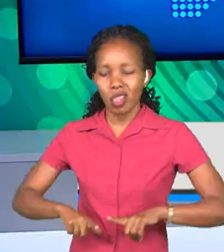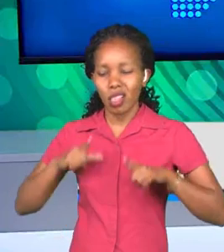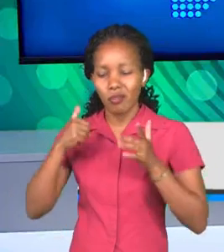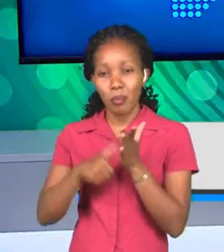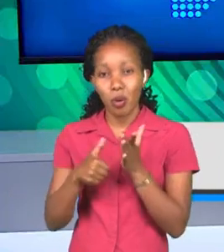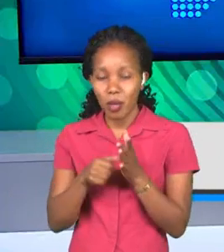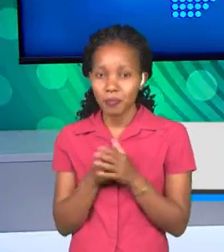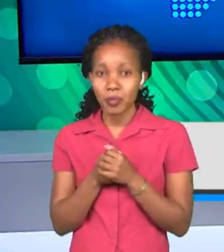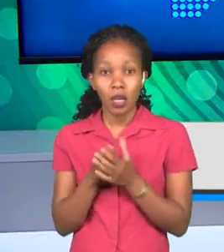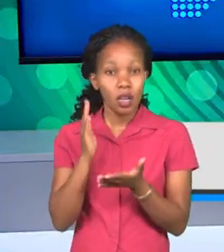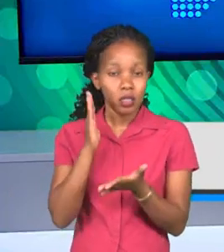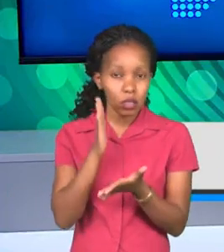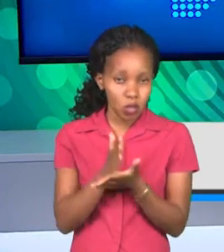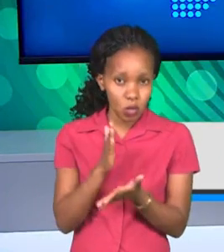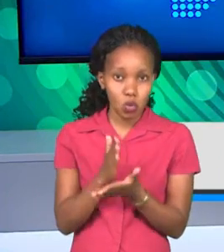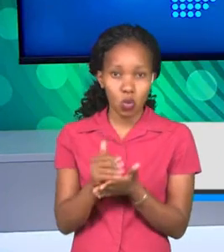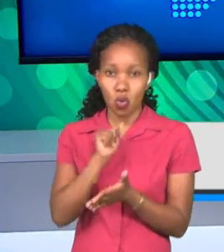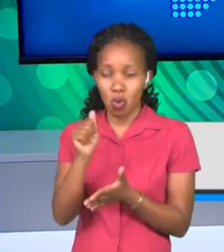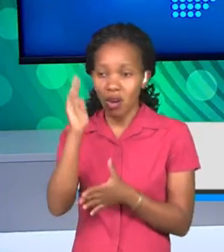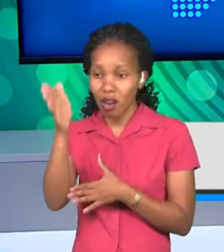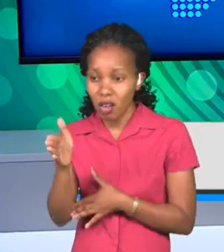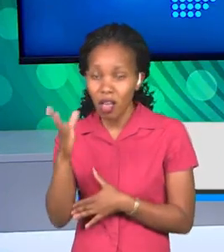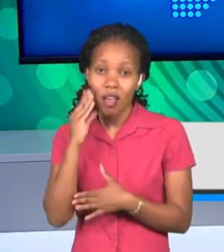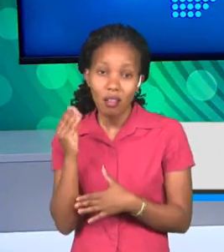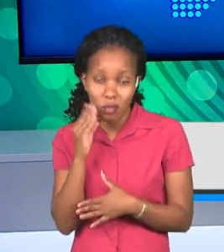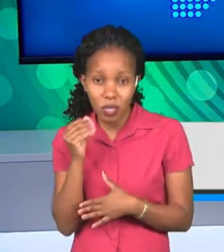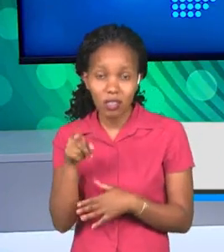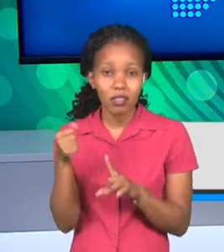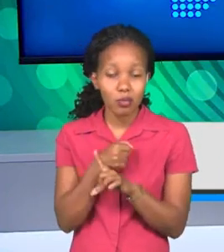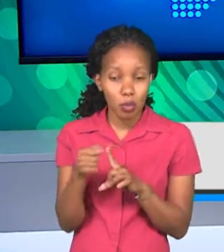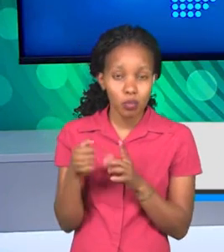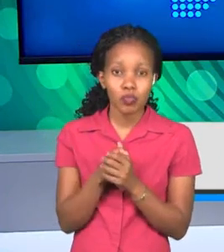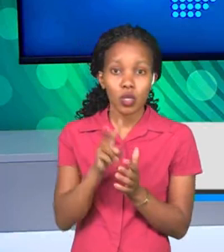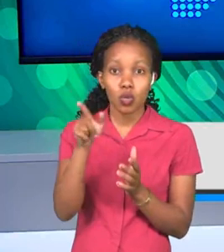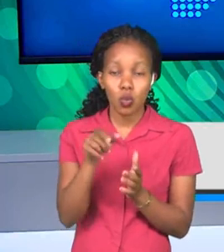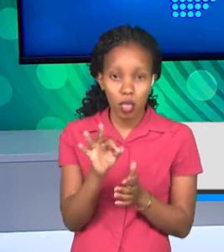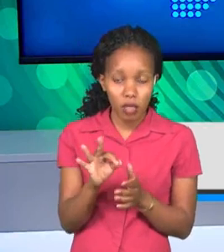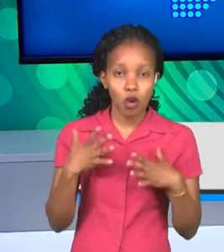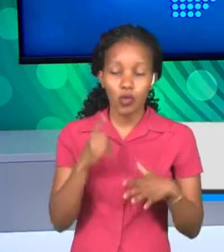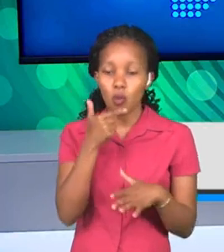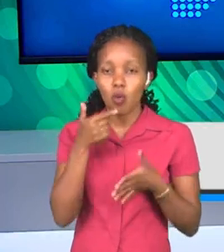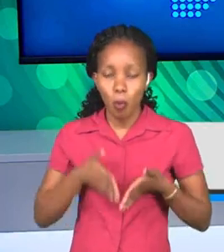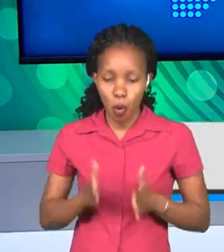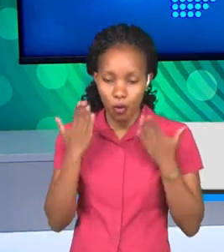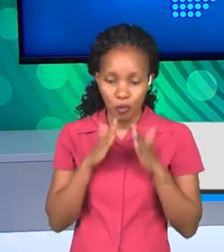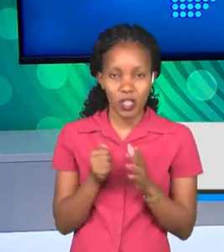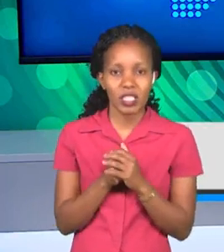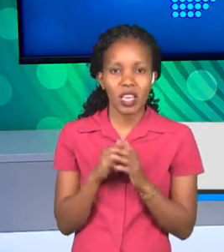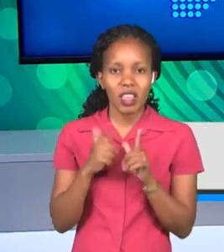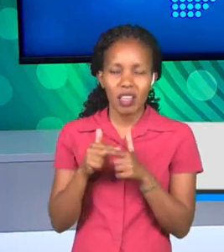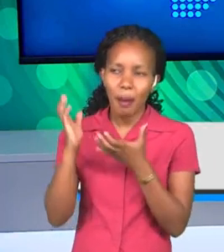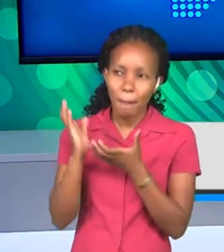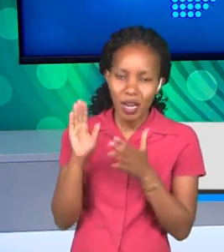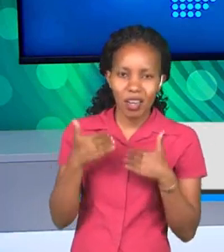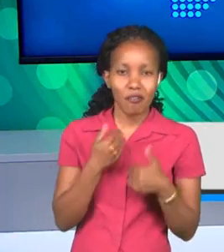lives, despite the fact that they didn't directly experience it. Two-thirds of the population born in the wake of the slaughter face a burden of